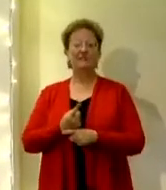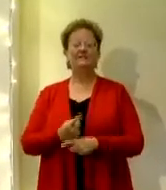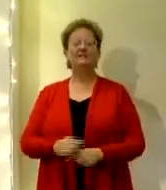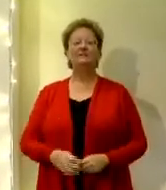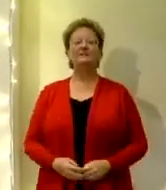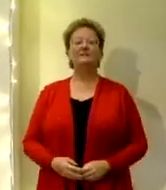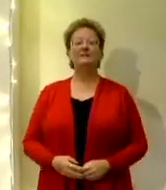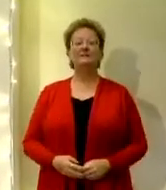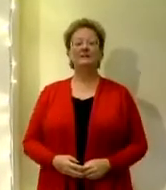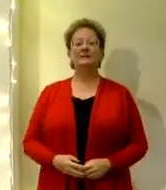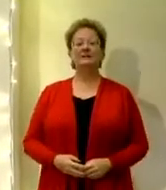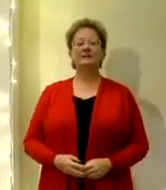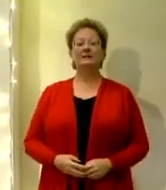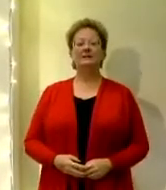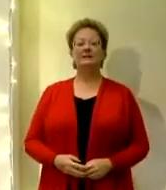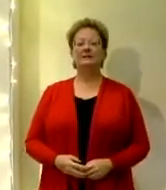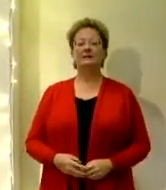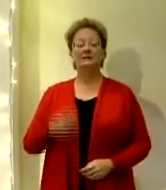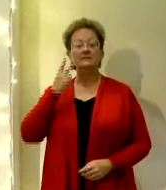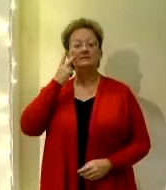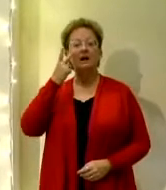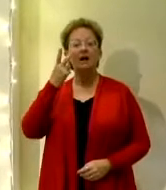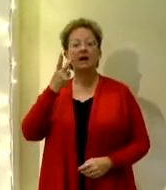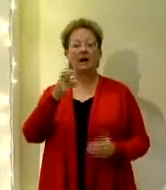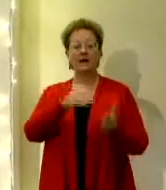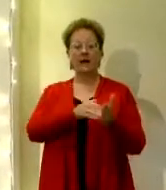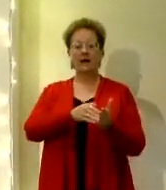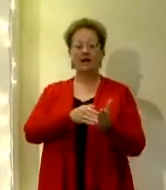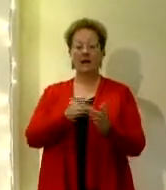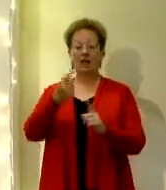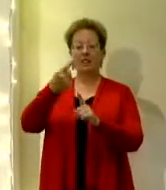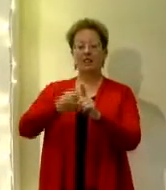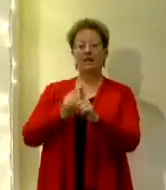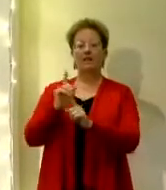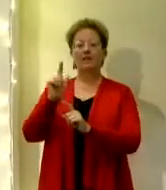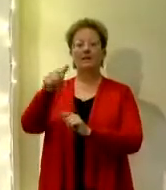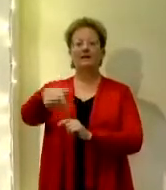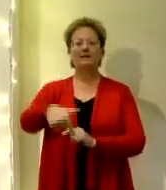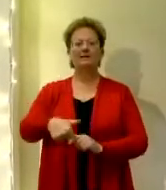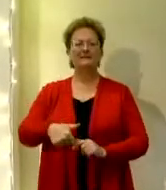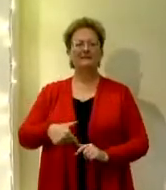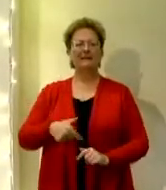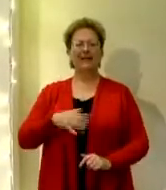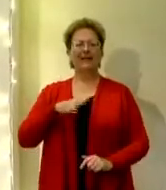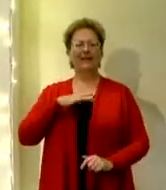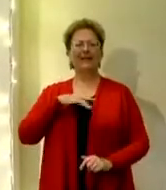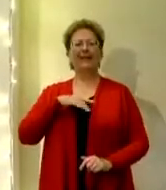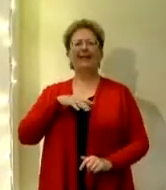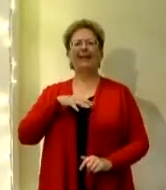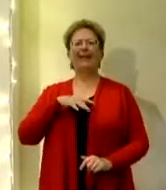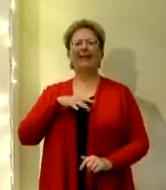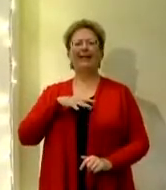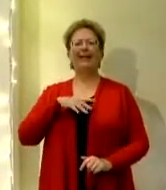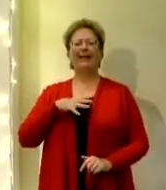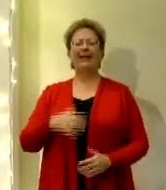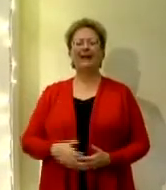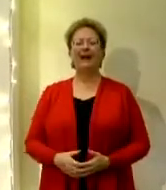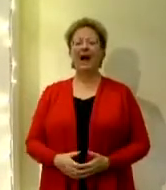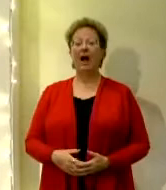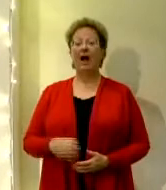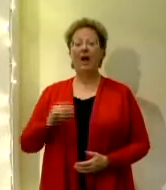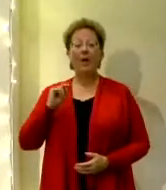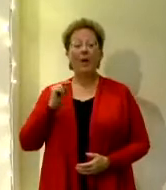But after a month, when I saw her again, she started laughing when she saw me. And she says,